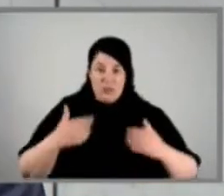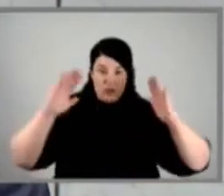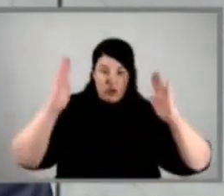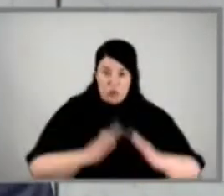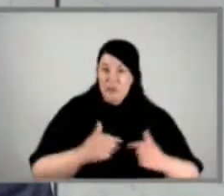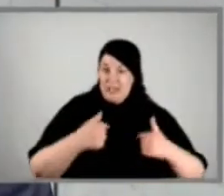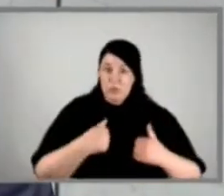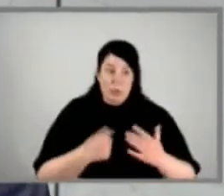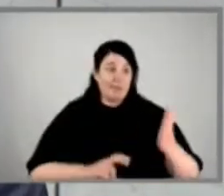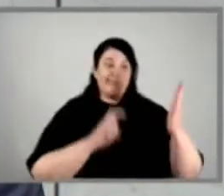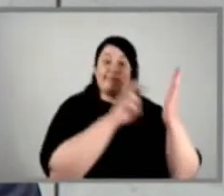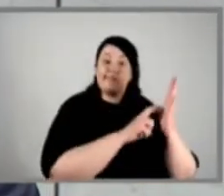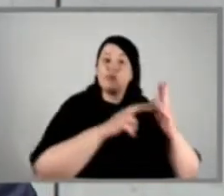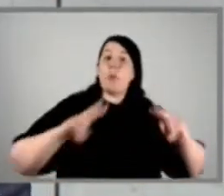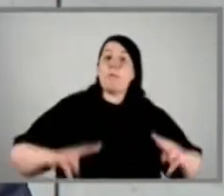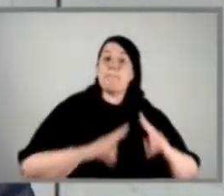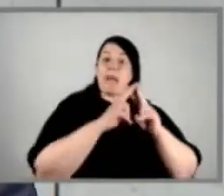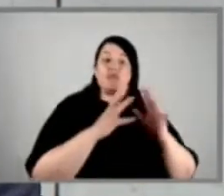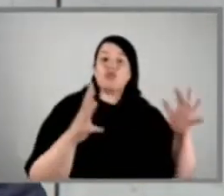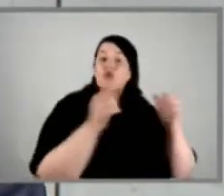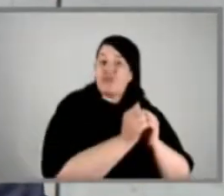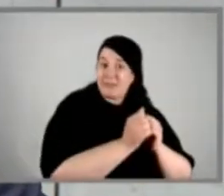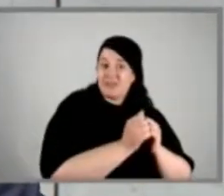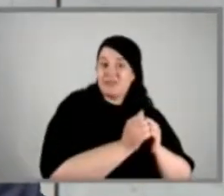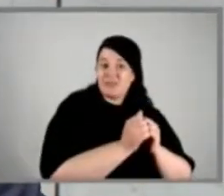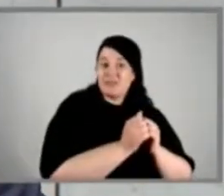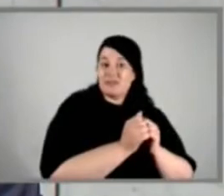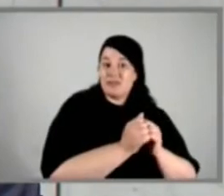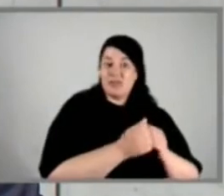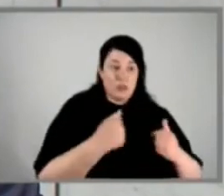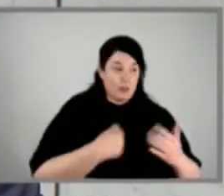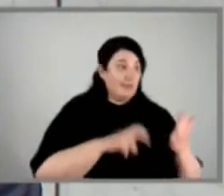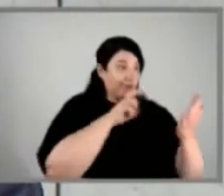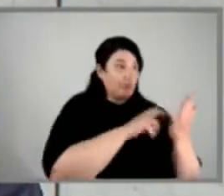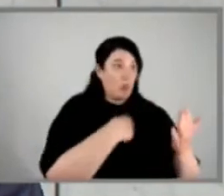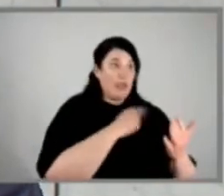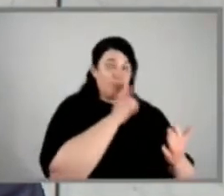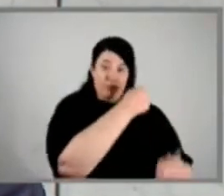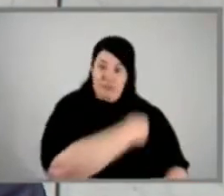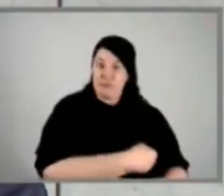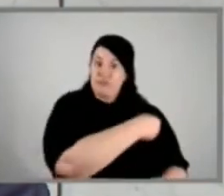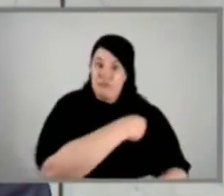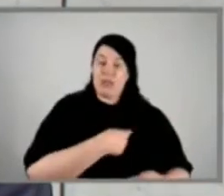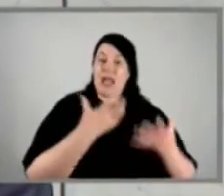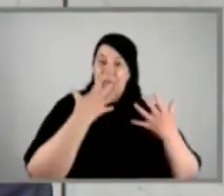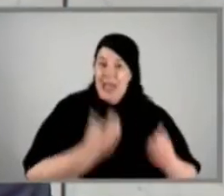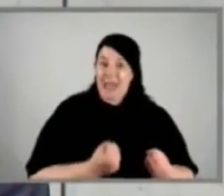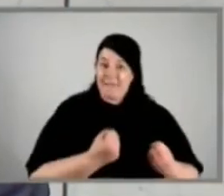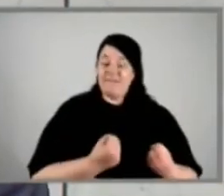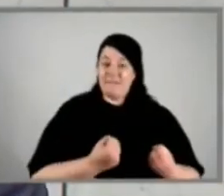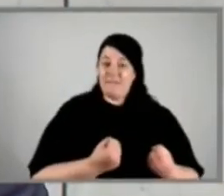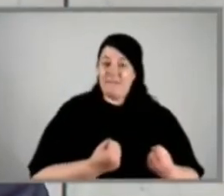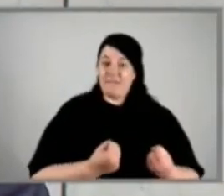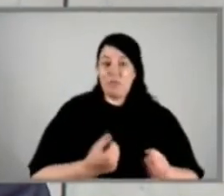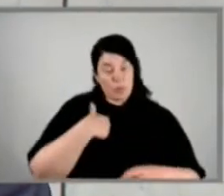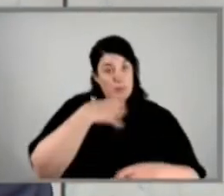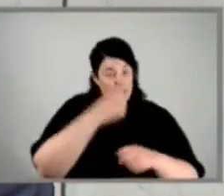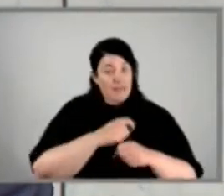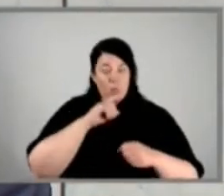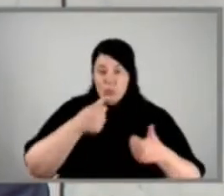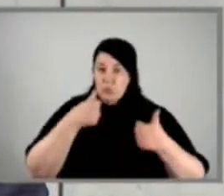Paris. And we will meet those commitments as we have been to Kyoto. And we've had great success there. And we believe we'll have great success in the